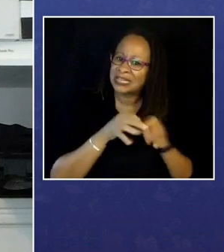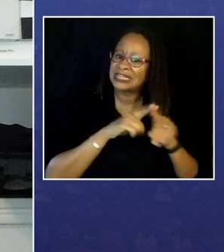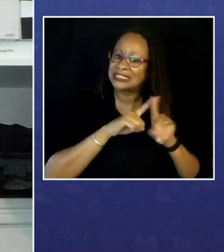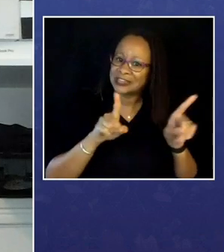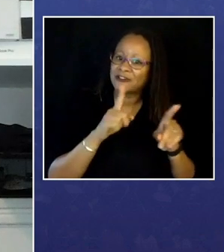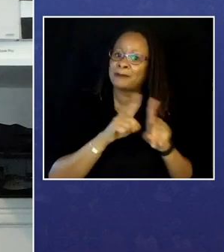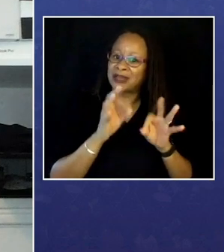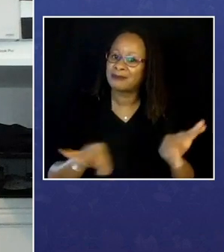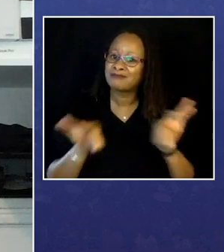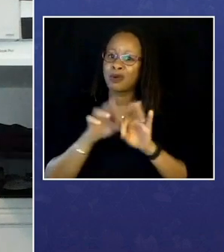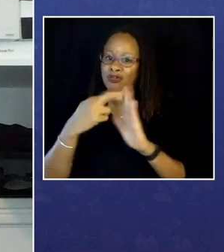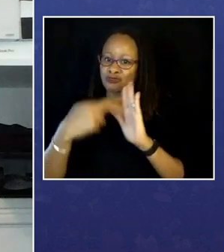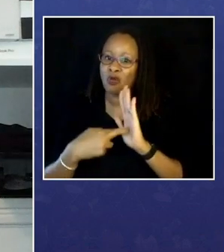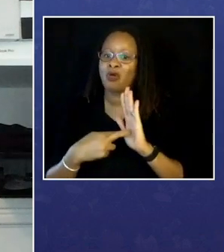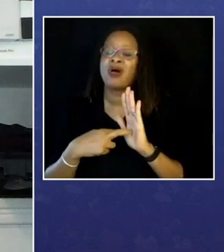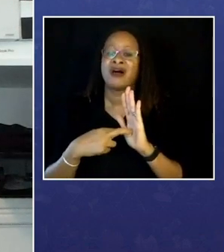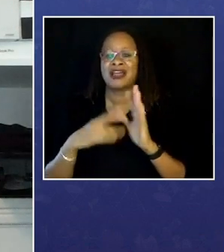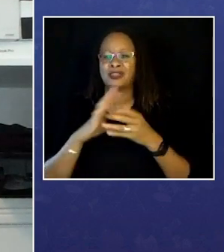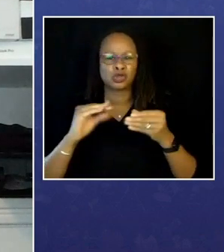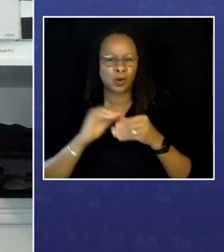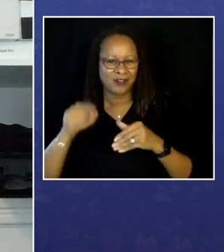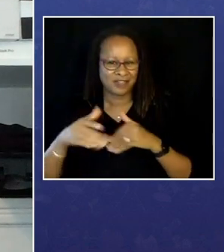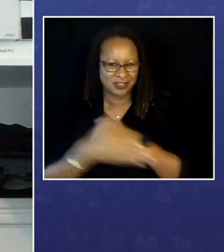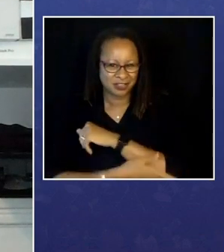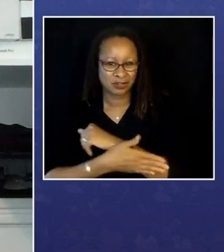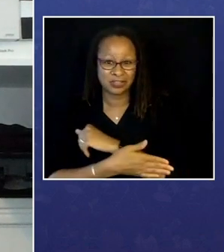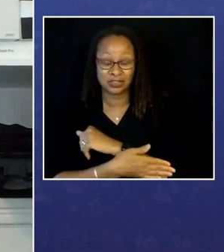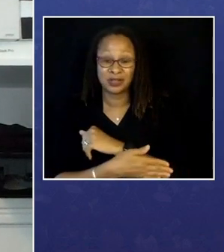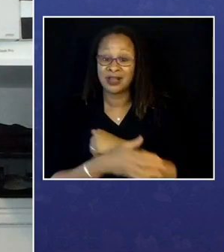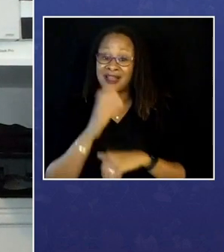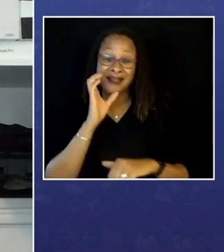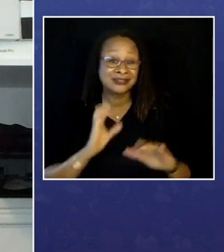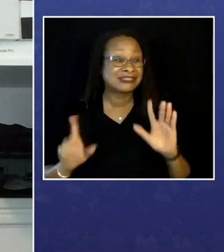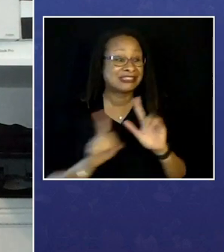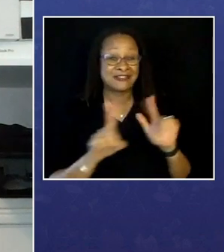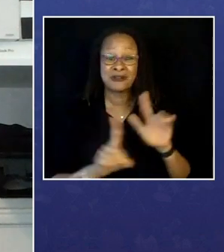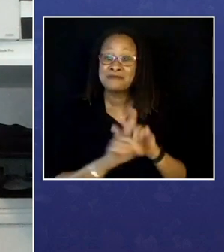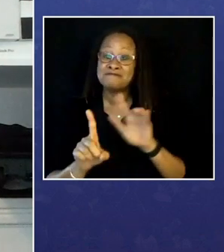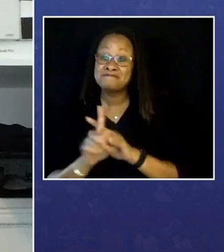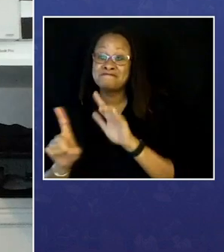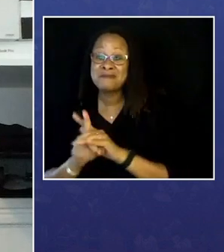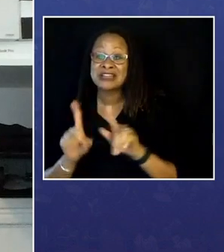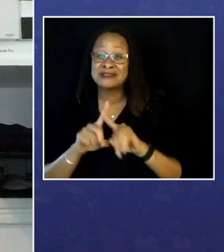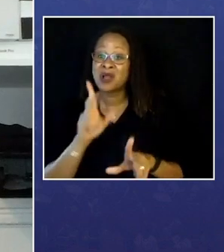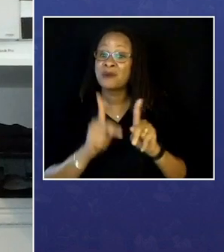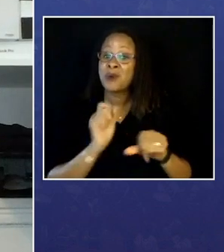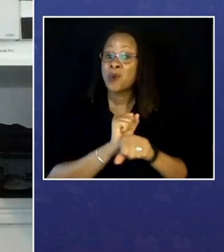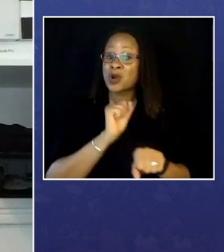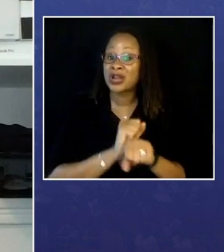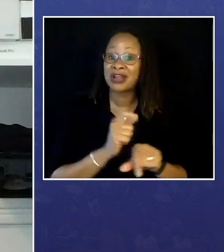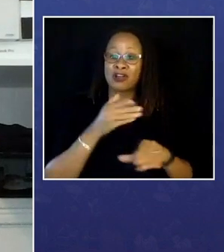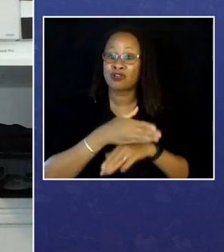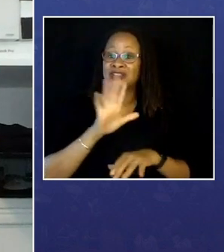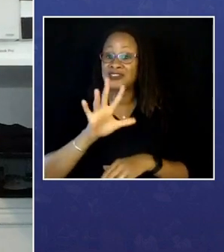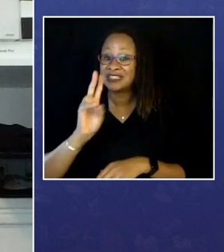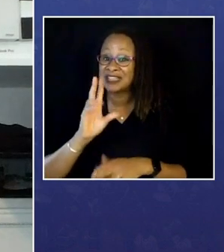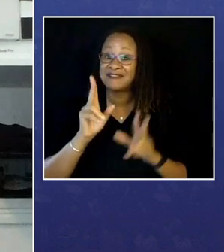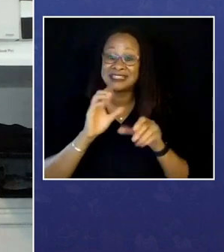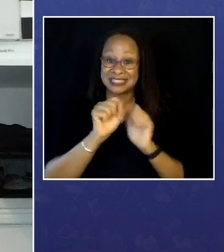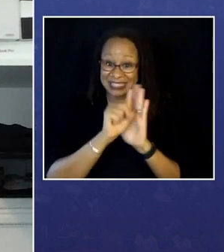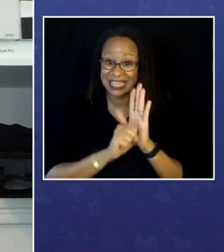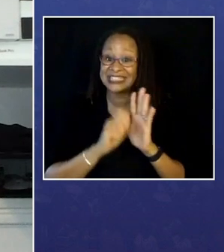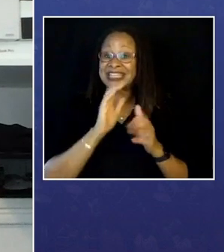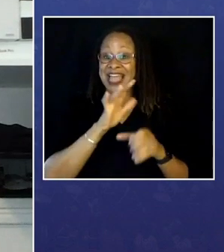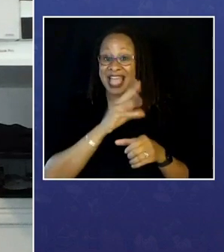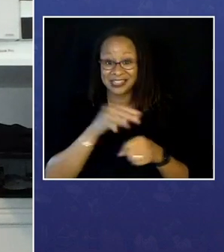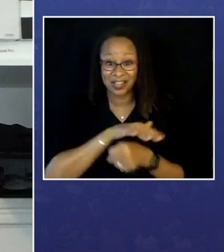the unfolding storyline of this country. Cameos from an ensemble of working people across 57 states and territories.